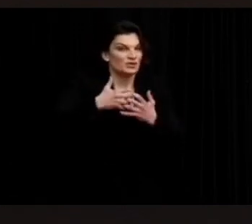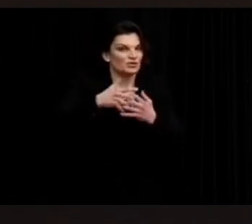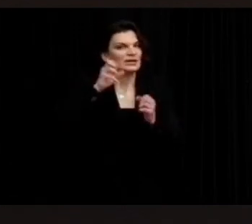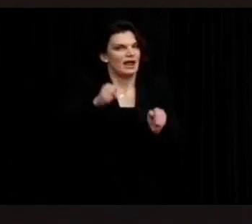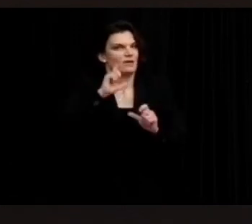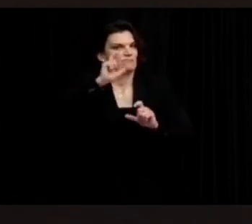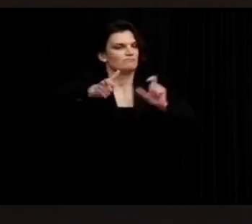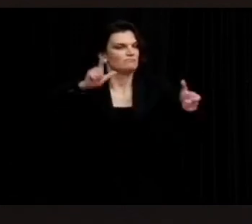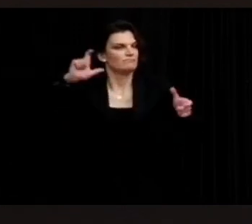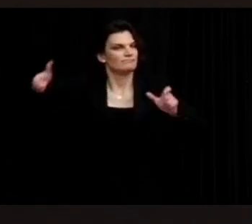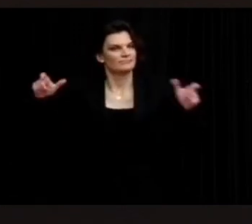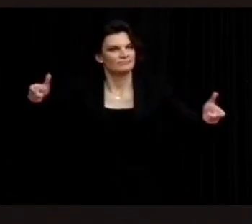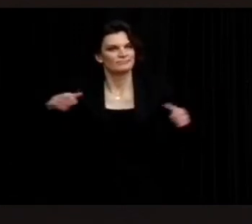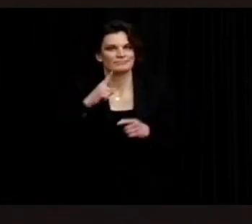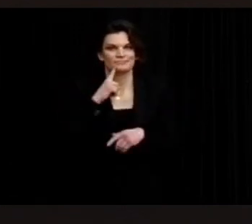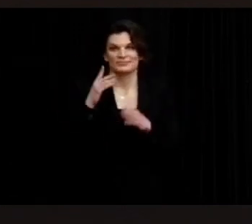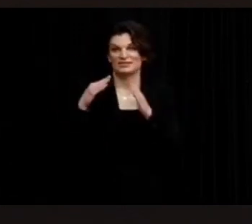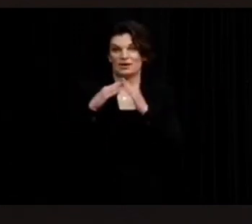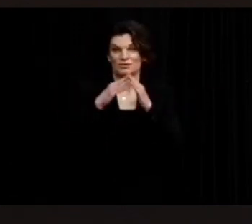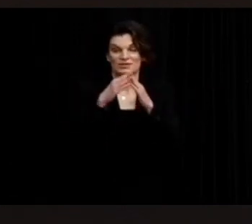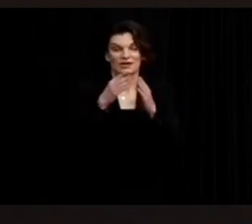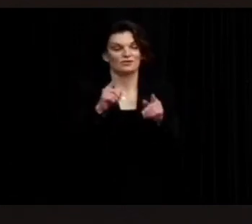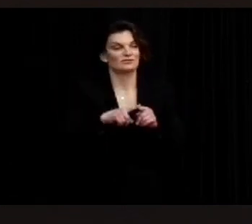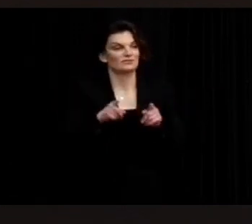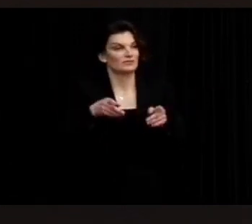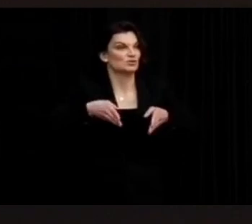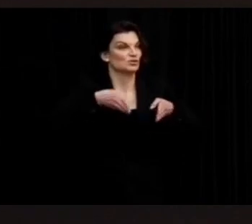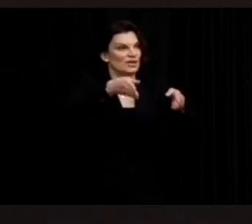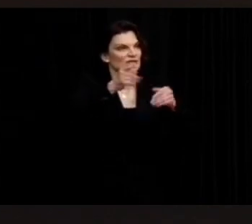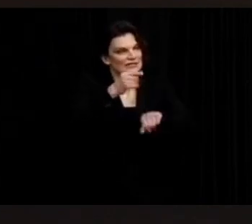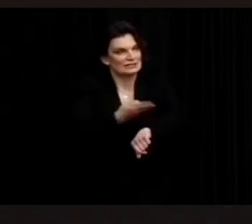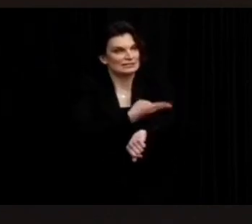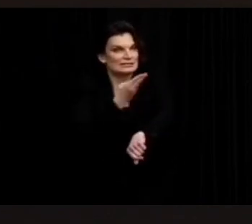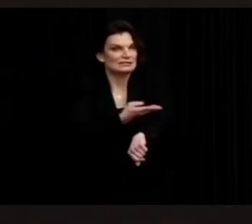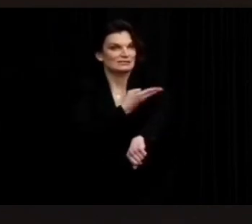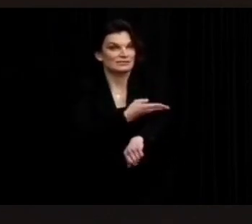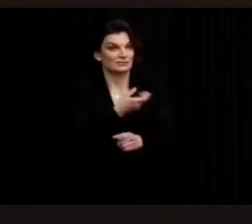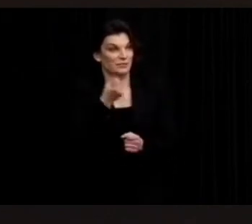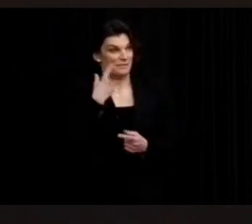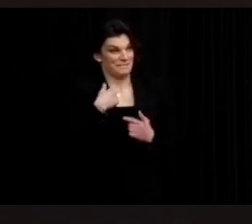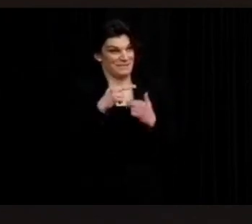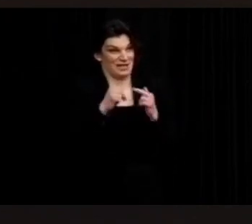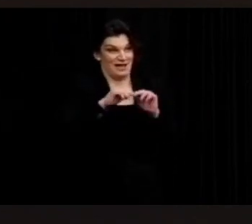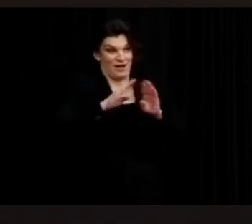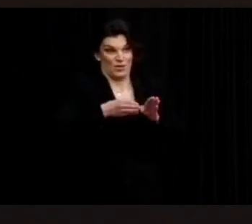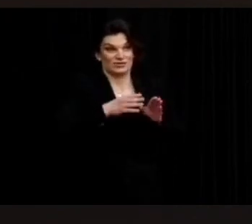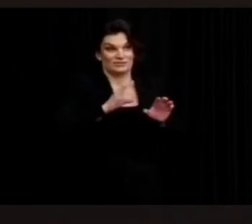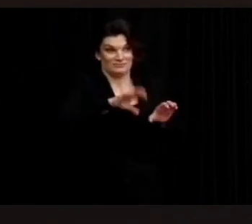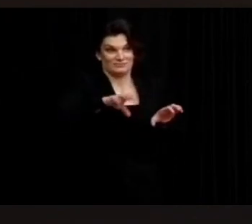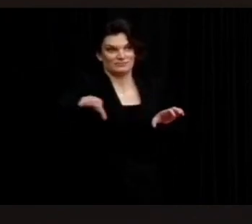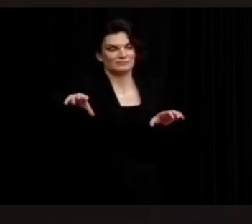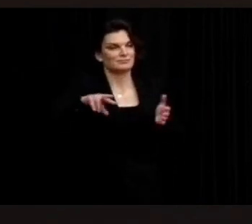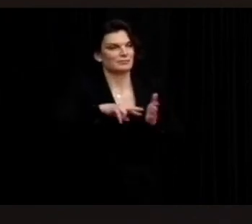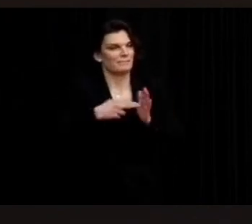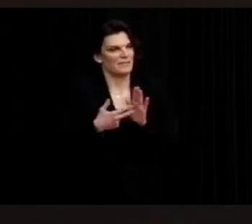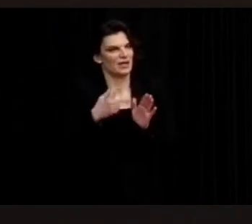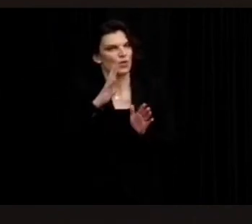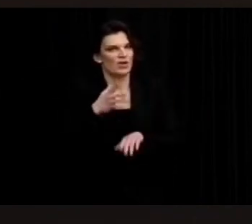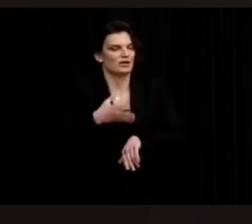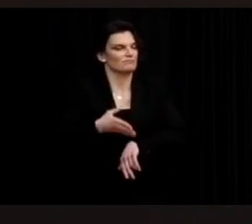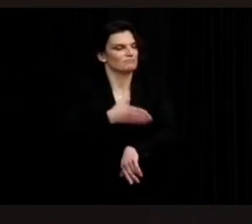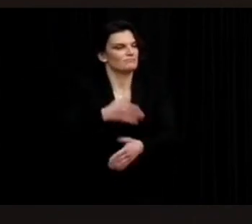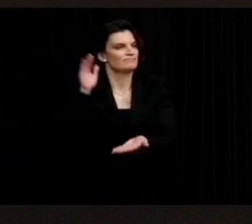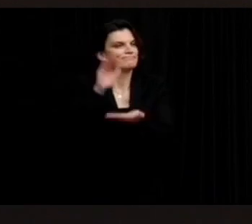programs revitalizing downtowns and main streets. And by building more housing, we can expand supply and